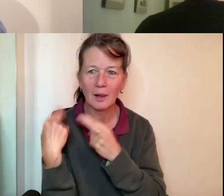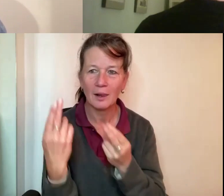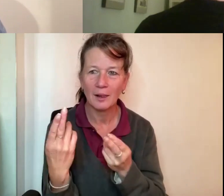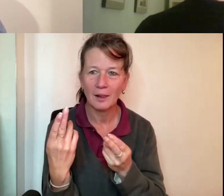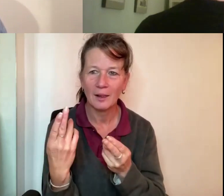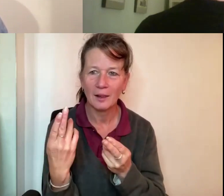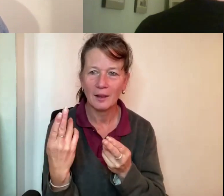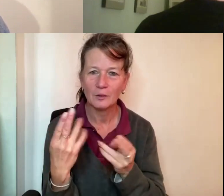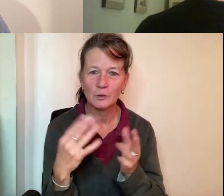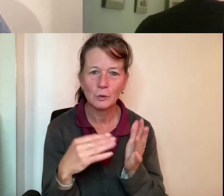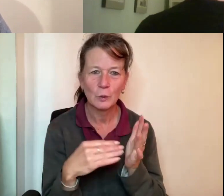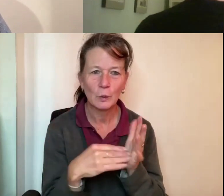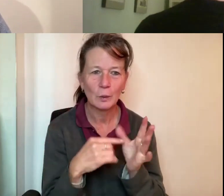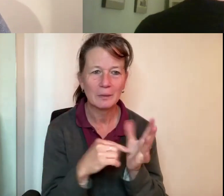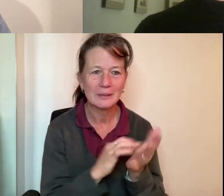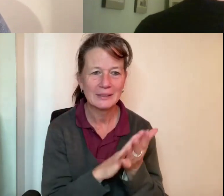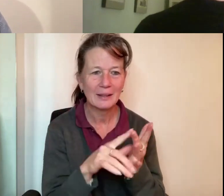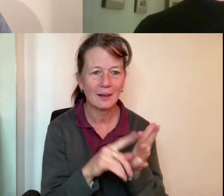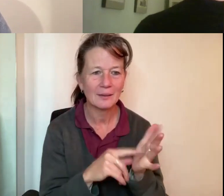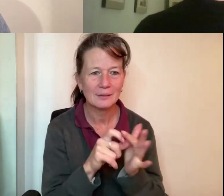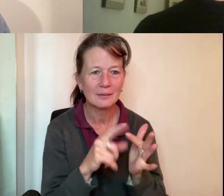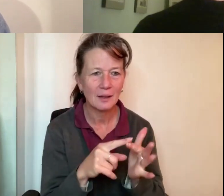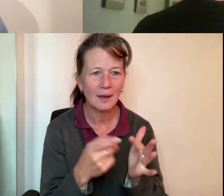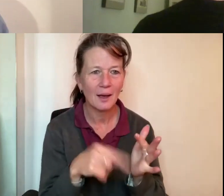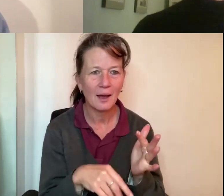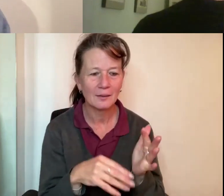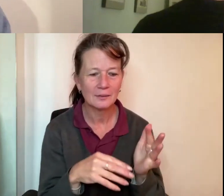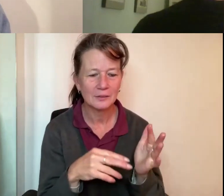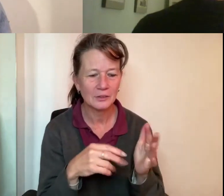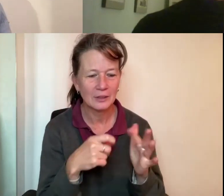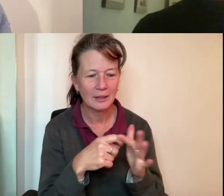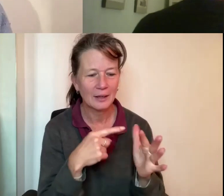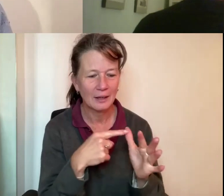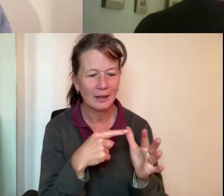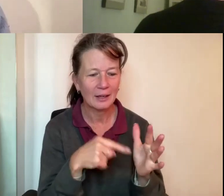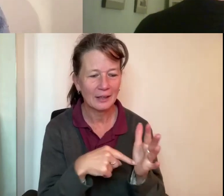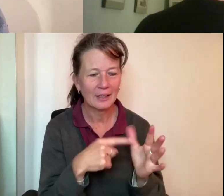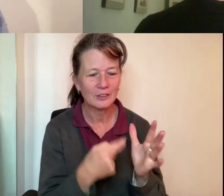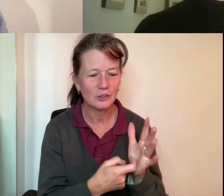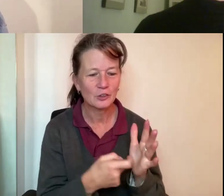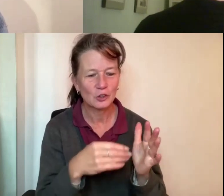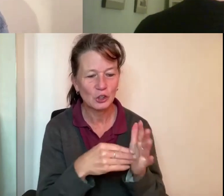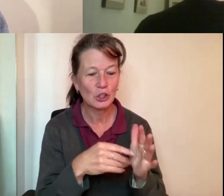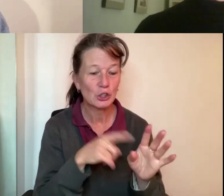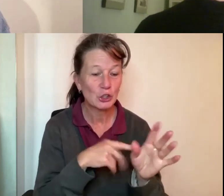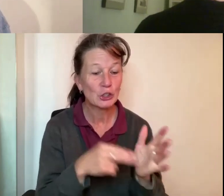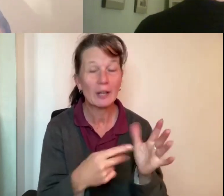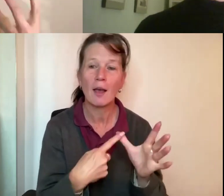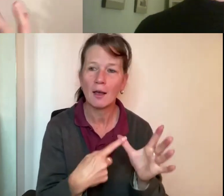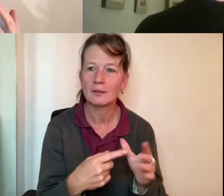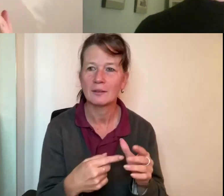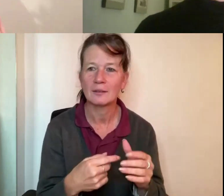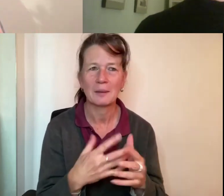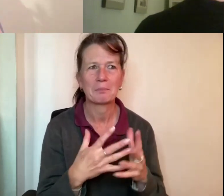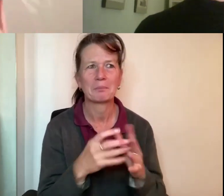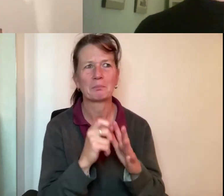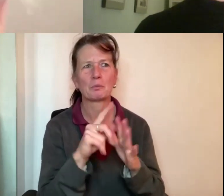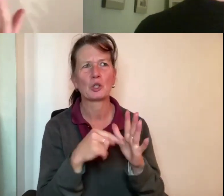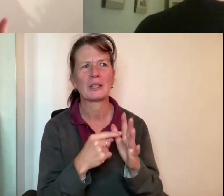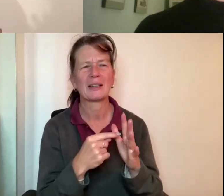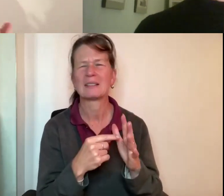bit to Matilda and Katarzyna, who were involved in that project. Gosh, involved is an understatement. That was the wrong